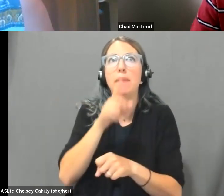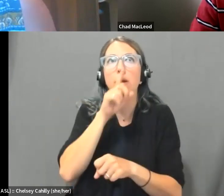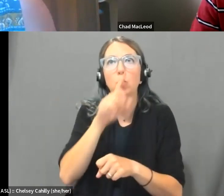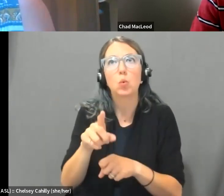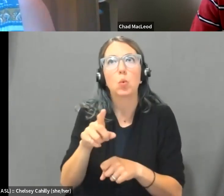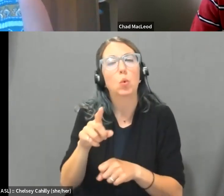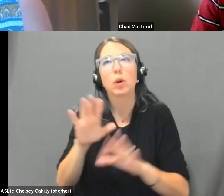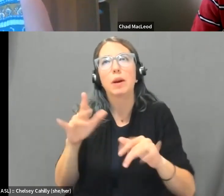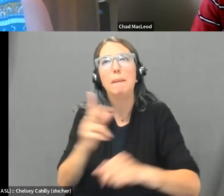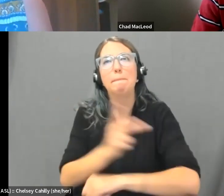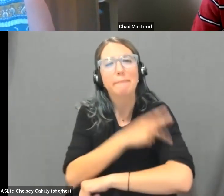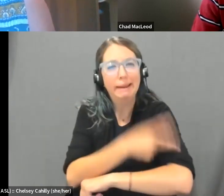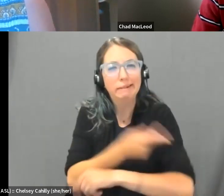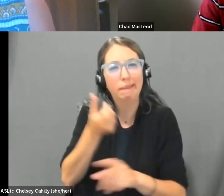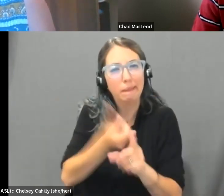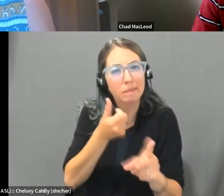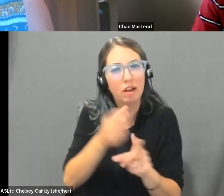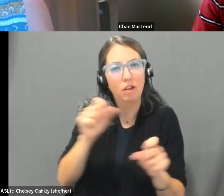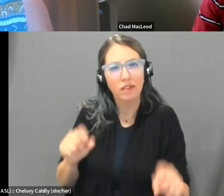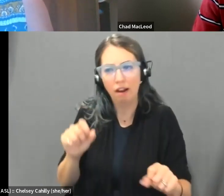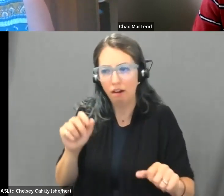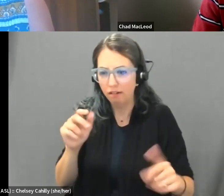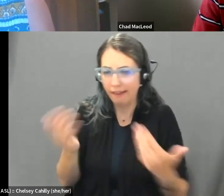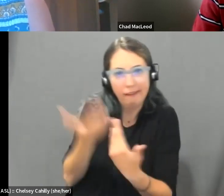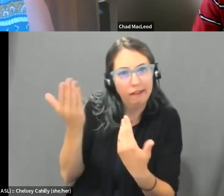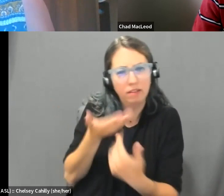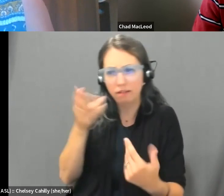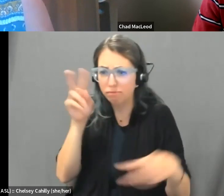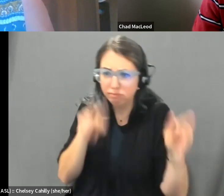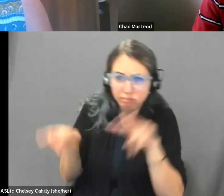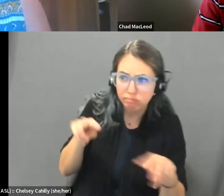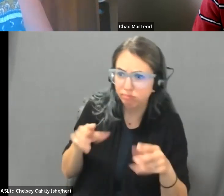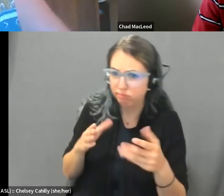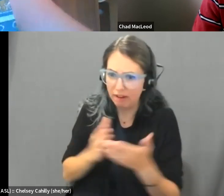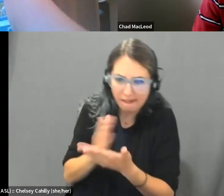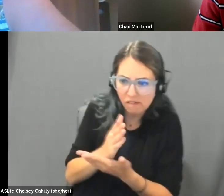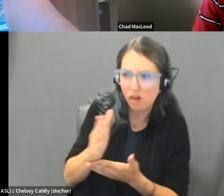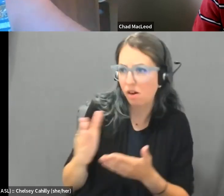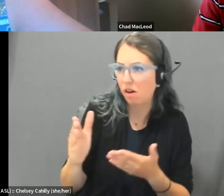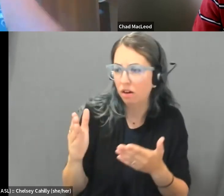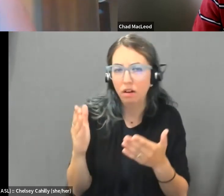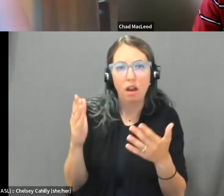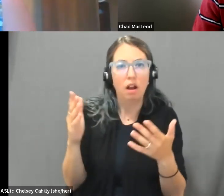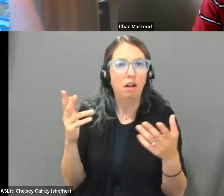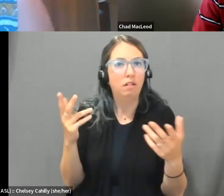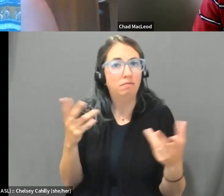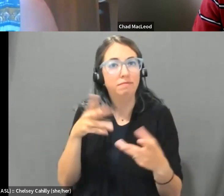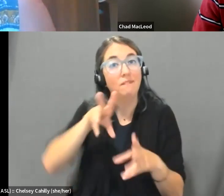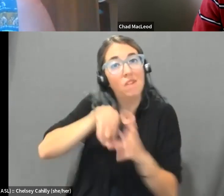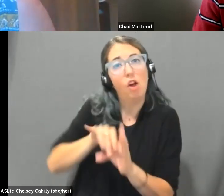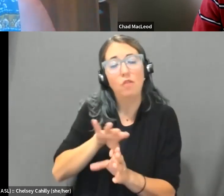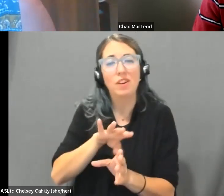self-navigable so that you can participate in screening your health needs and finding the